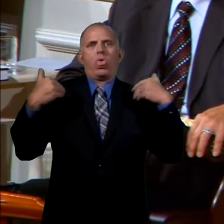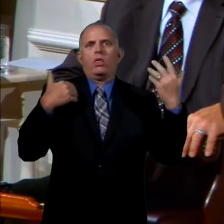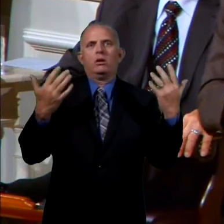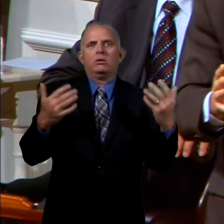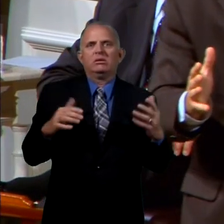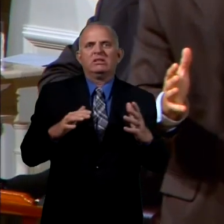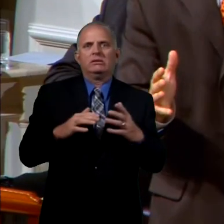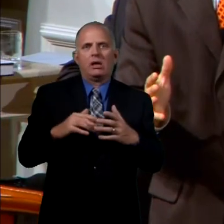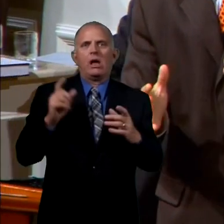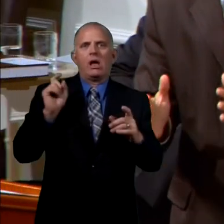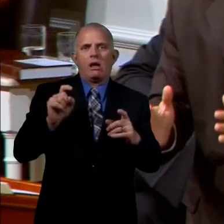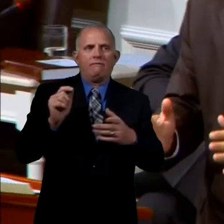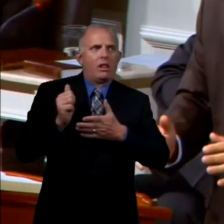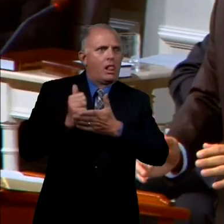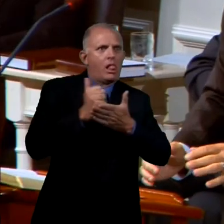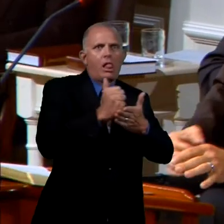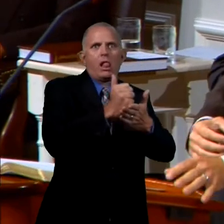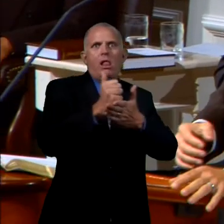help.